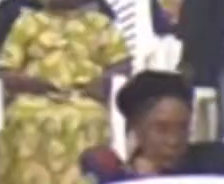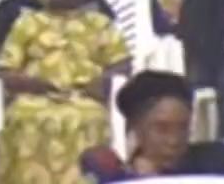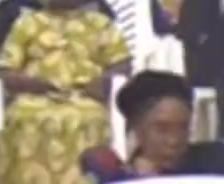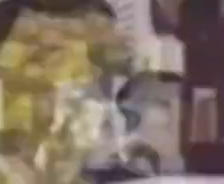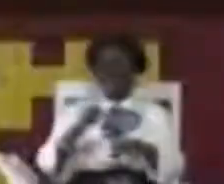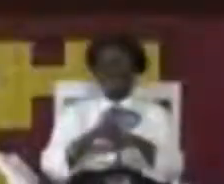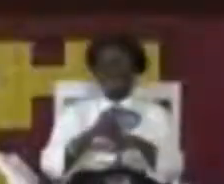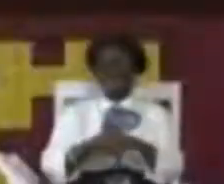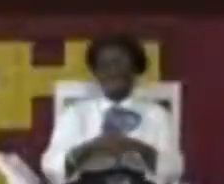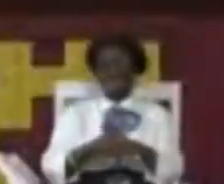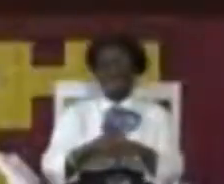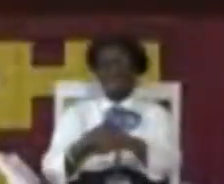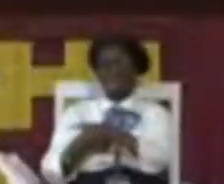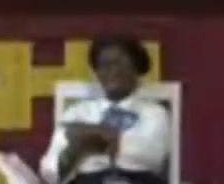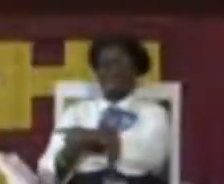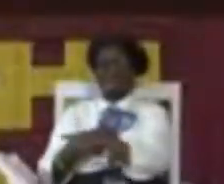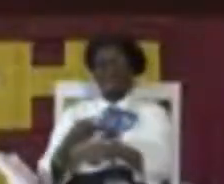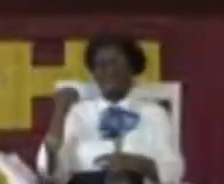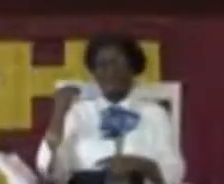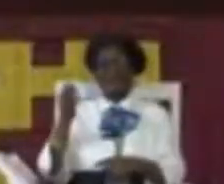Daddy kept things cool.